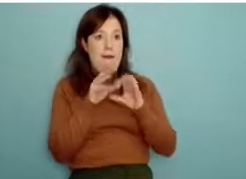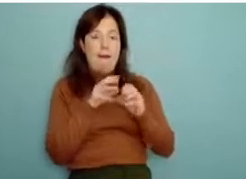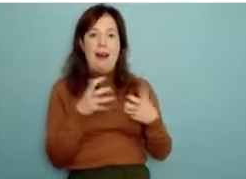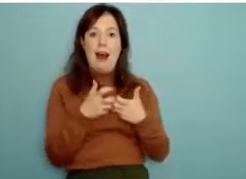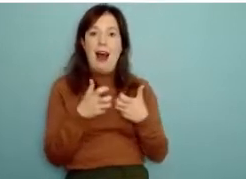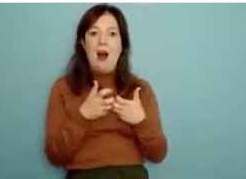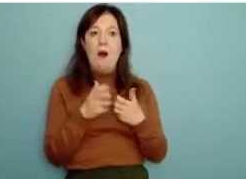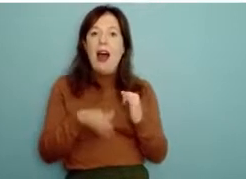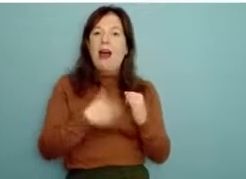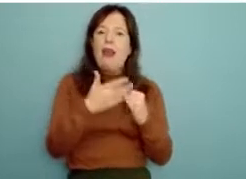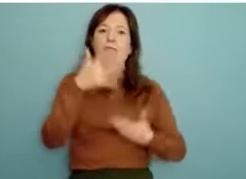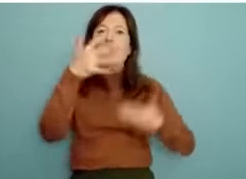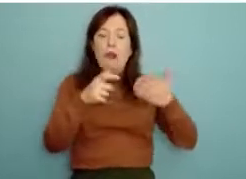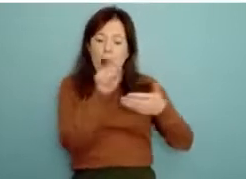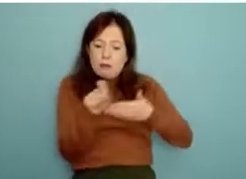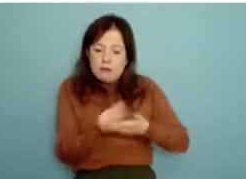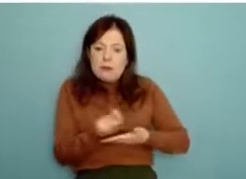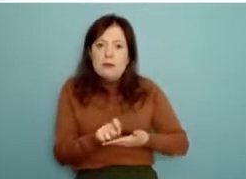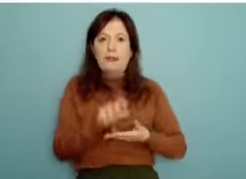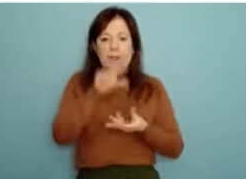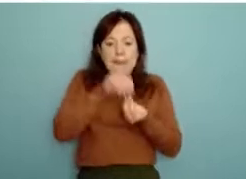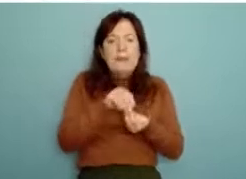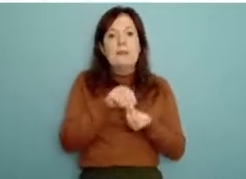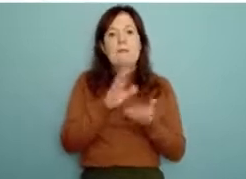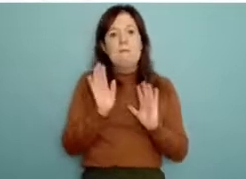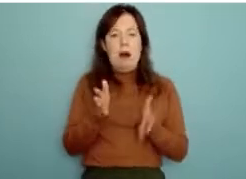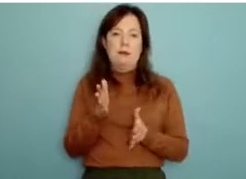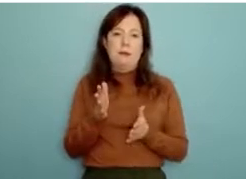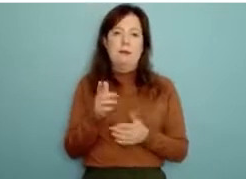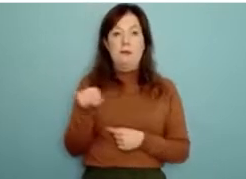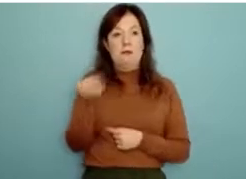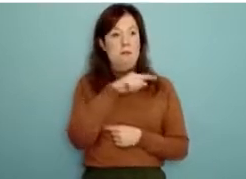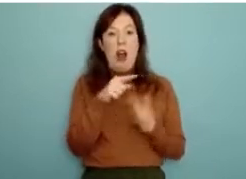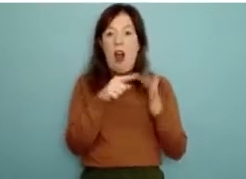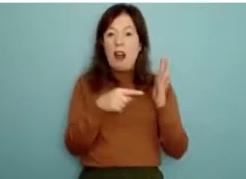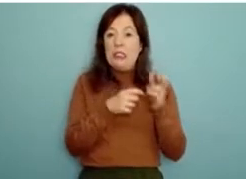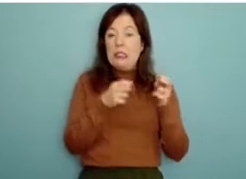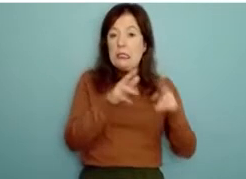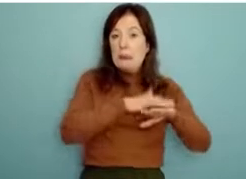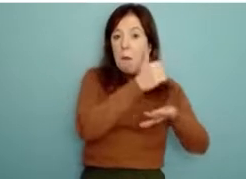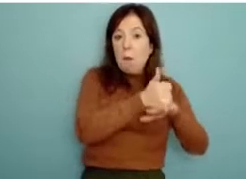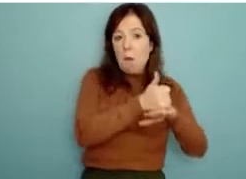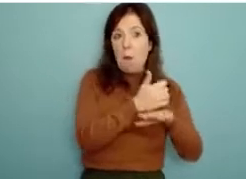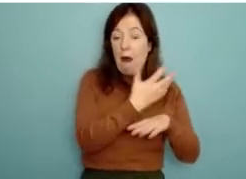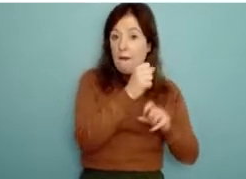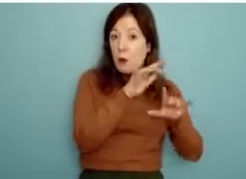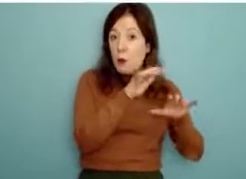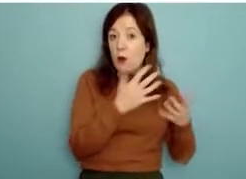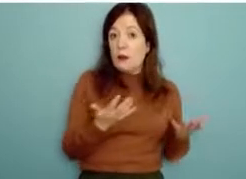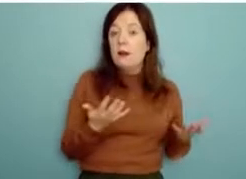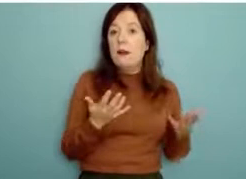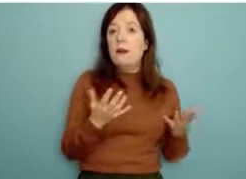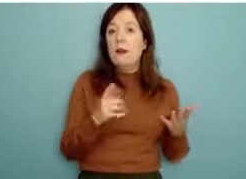results. So we need to make sure we've got IT systems that are kind of suitable and that there's a real kind of easy way of reporting